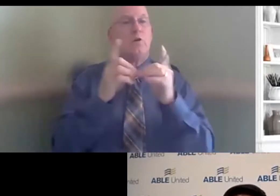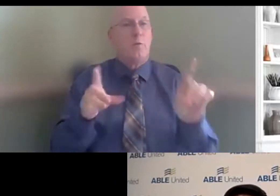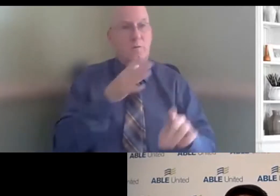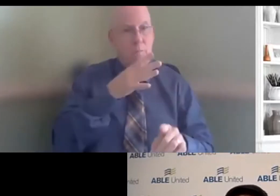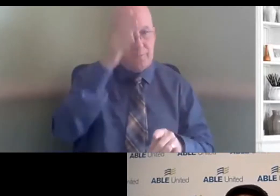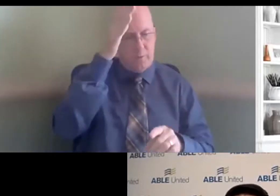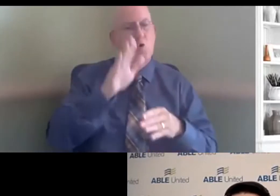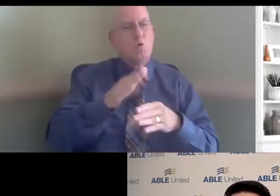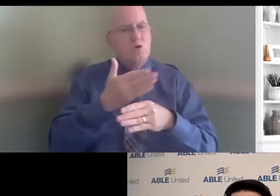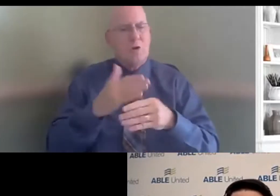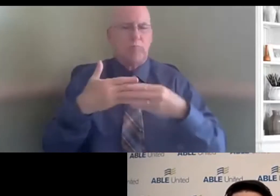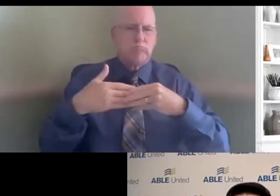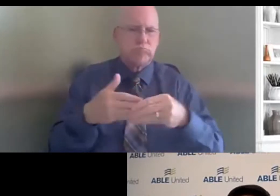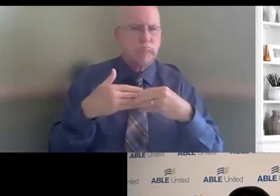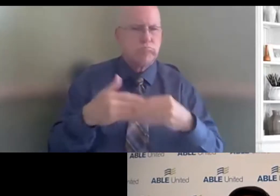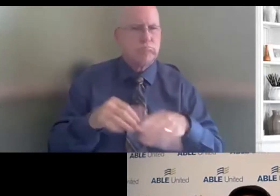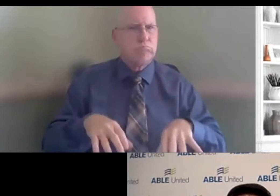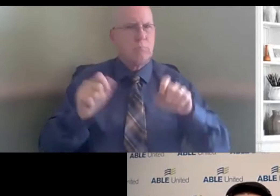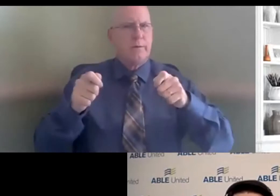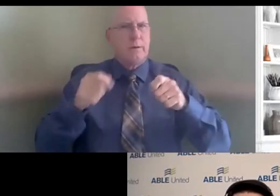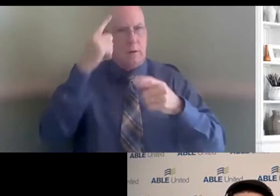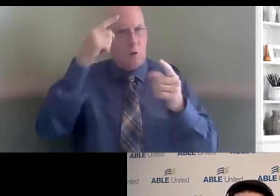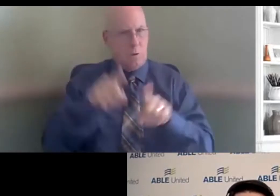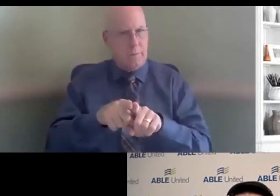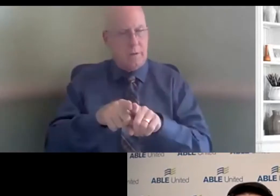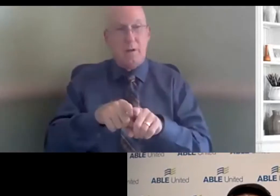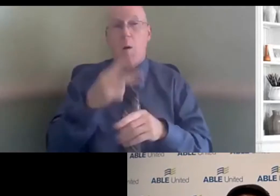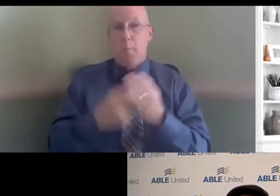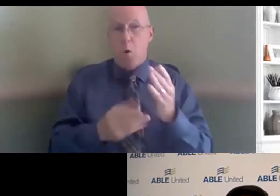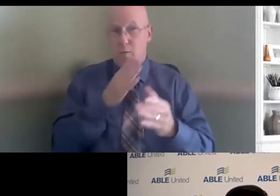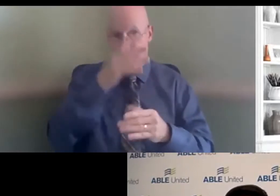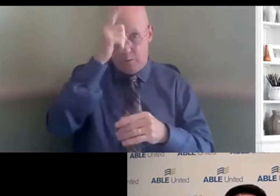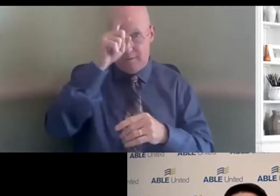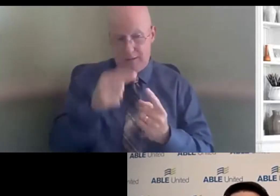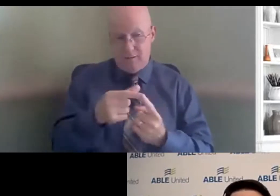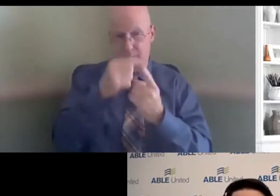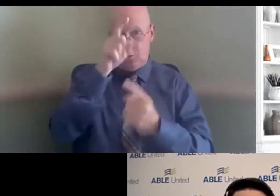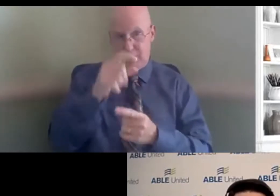liberal custody agreement, do both parents need to have a special needs trust set up for their daughter?